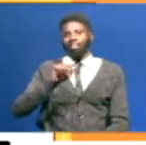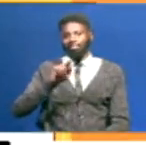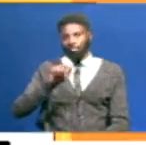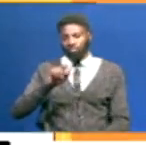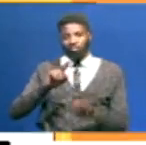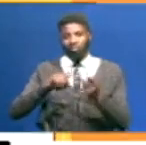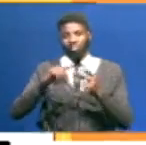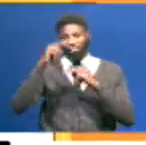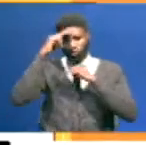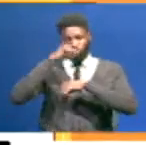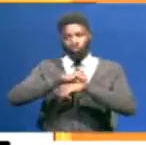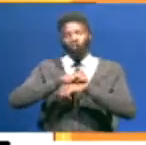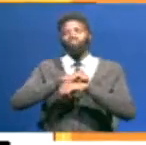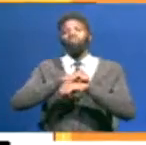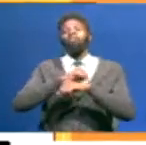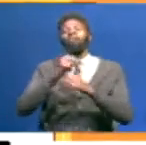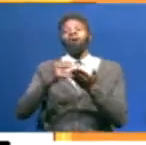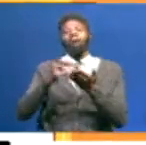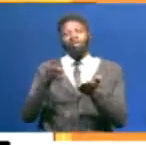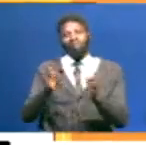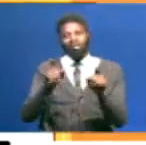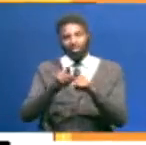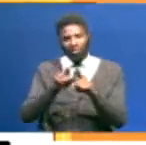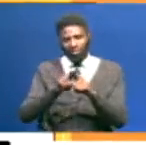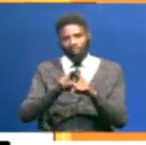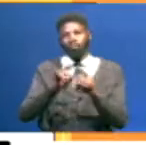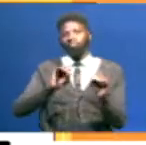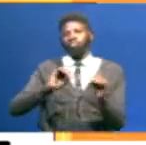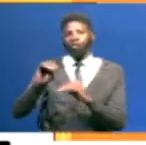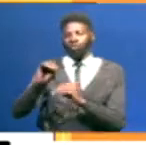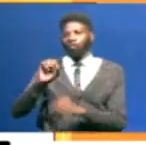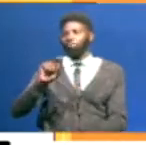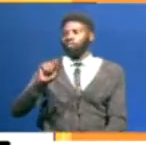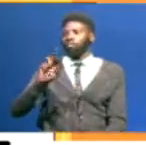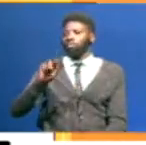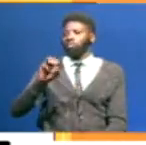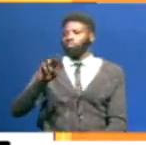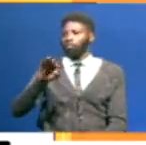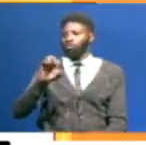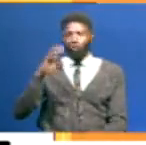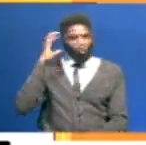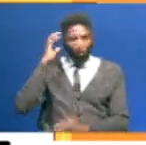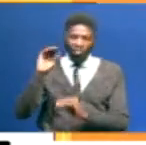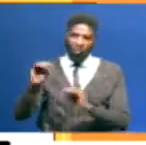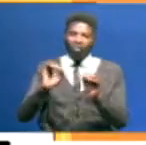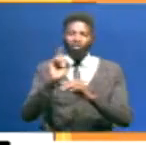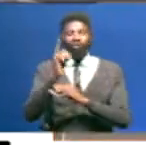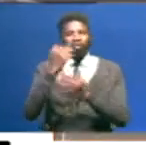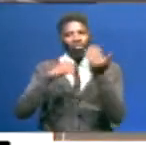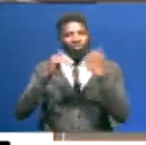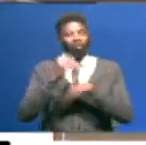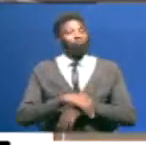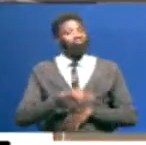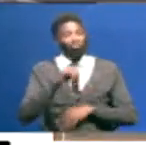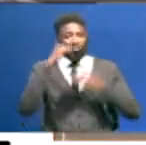School. Mm-hmm. And my A-levels was at Strathmore College before University of Nairobi. Before your transition to University of Nairobi. Now, you studied medicine at the University of Nairobi at